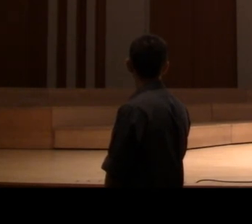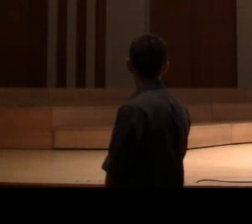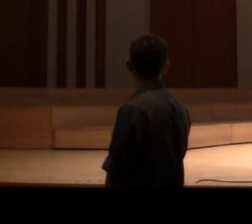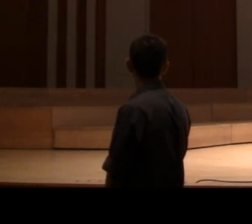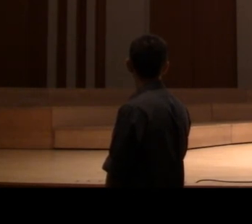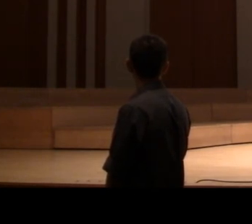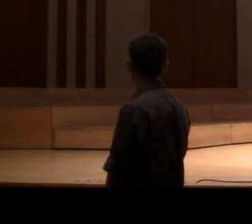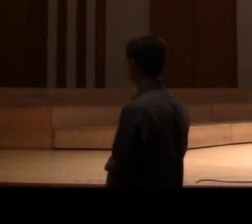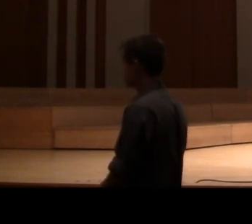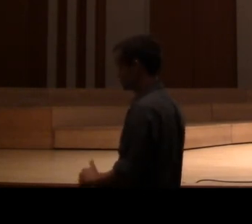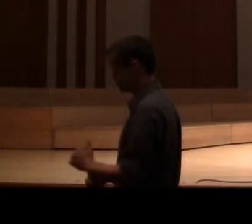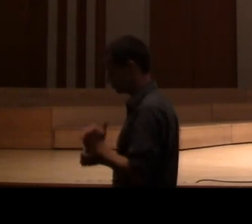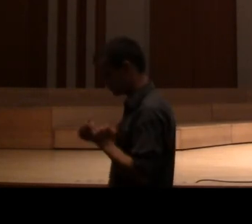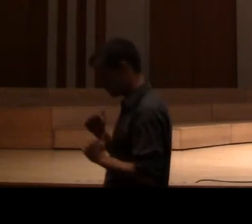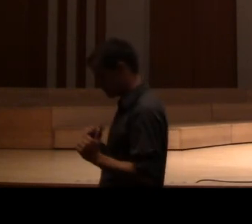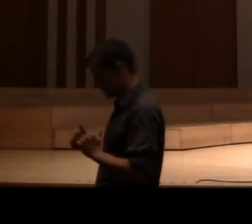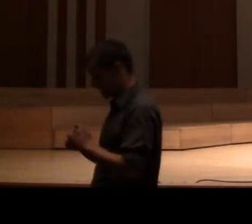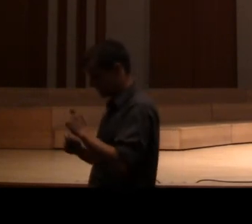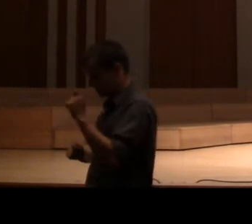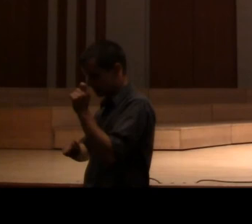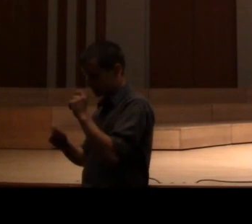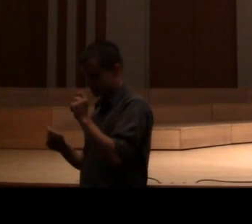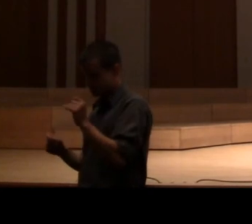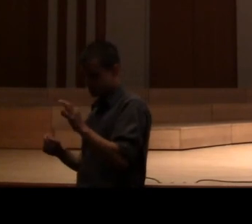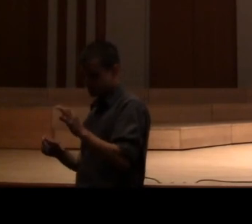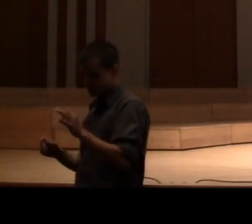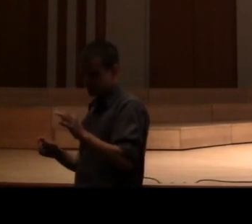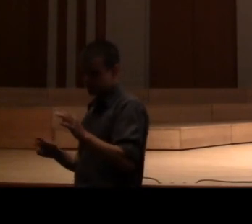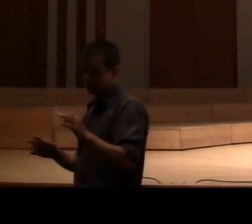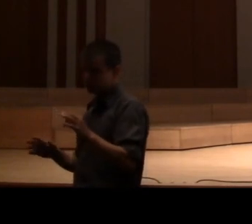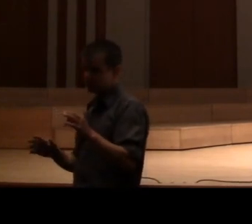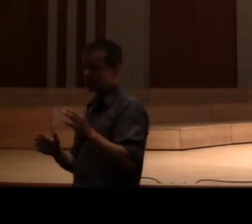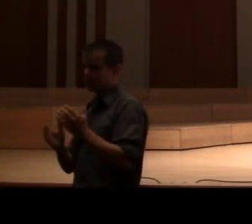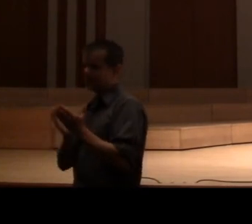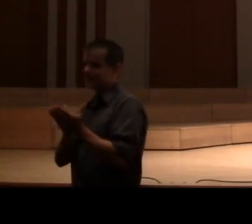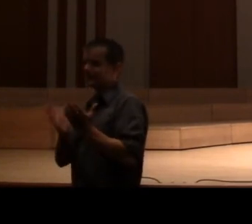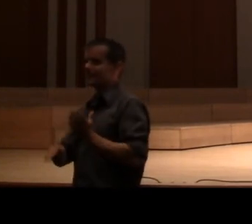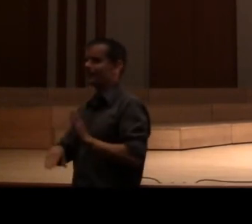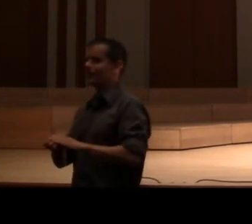the dramatic expression of a sailor on a sinking ship